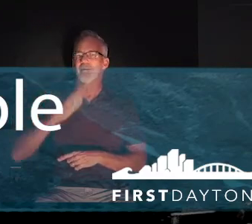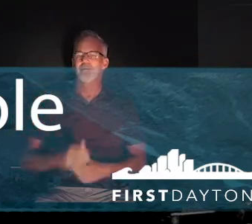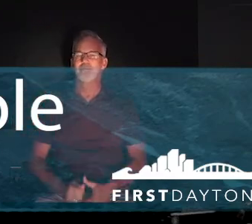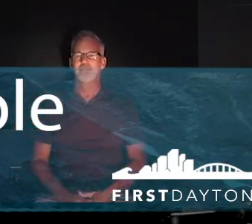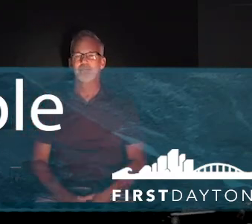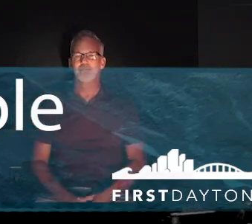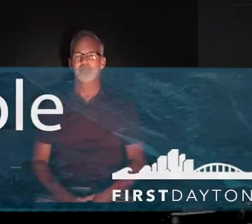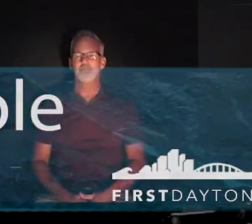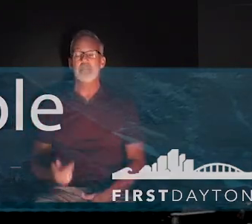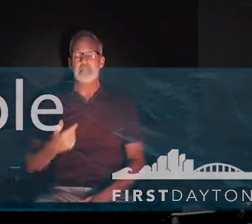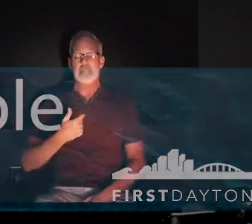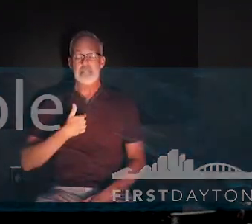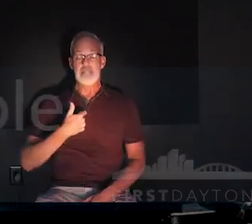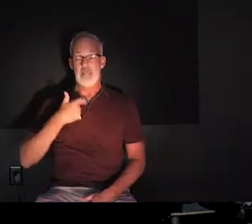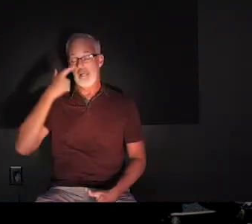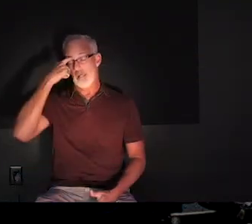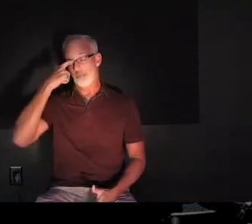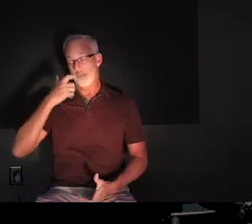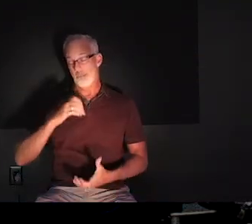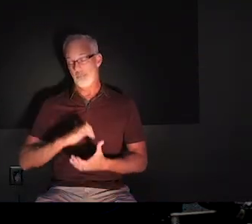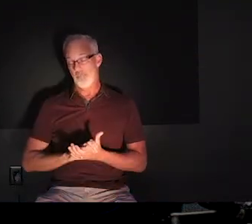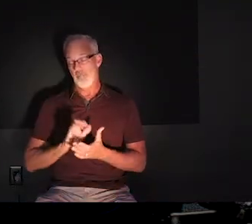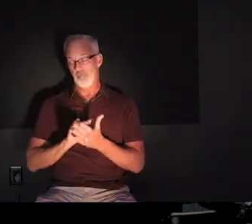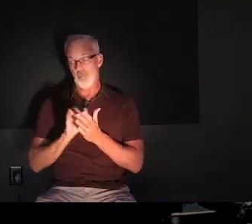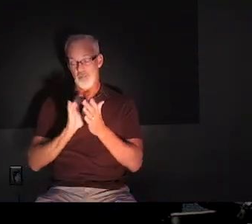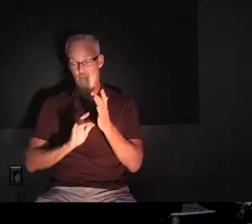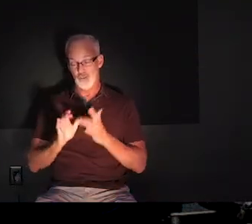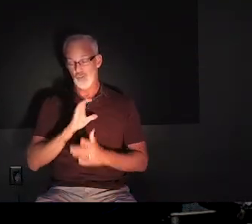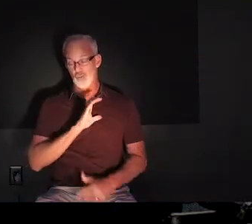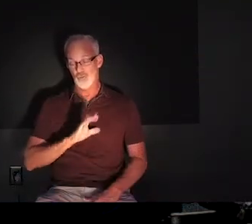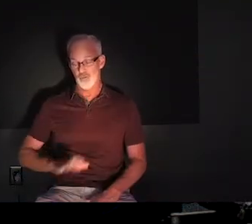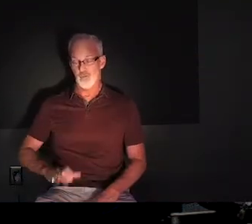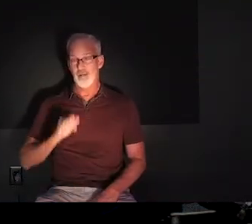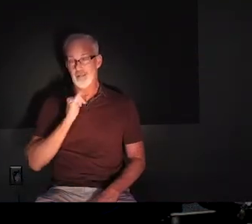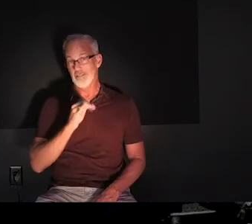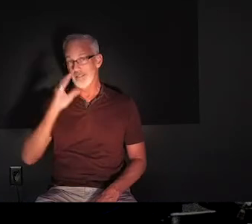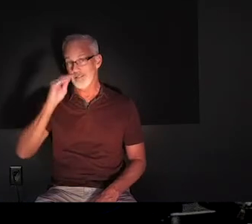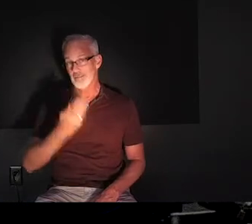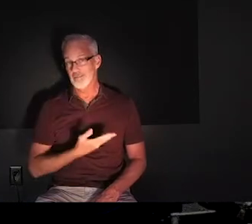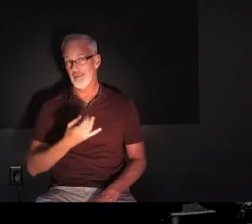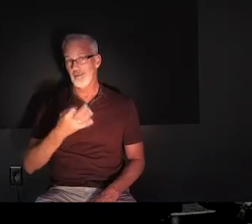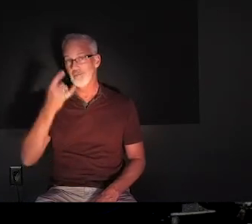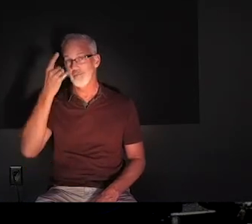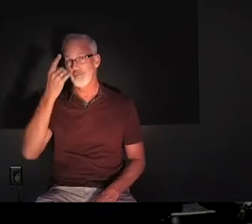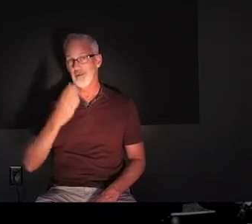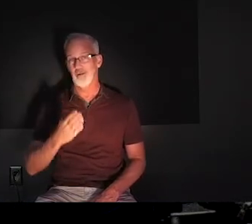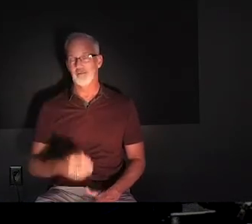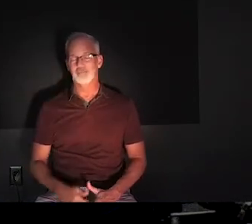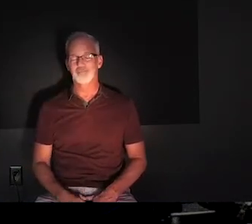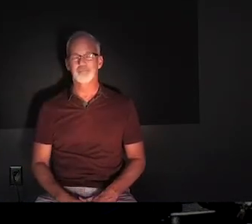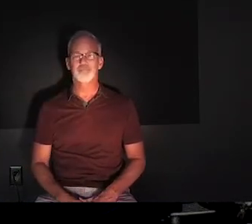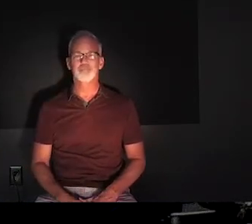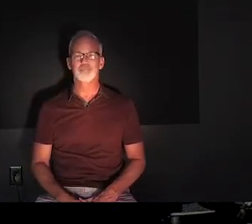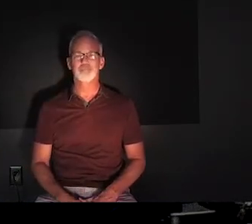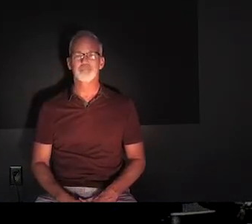He said, "I believe Jesus Christ is the Son of